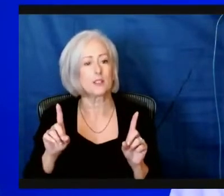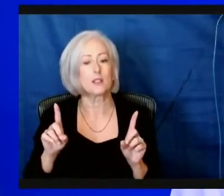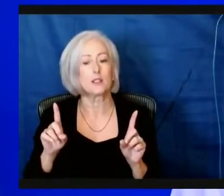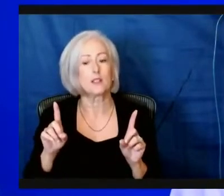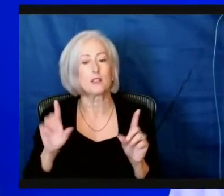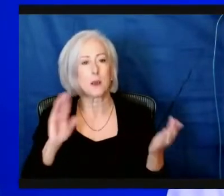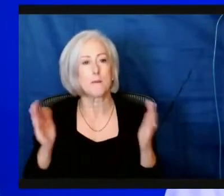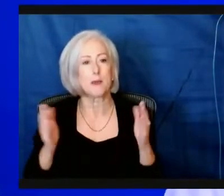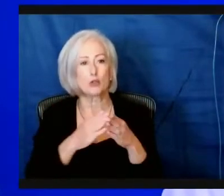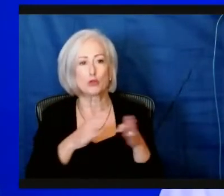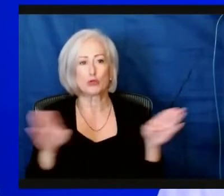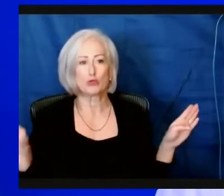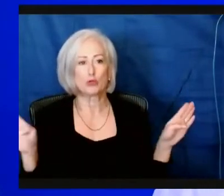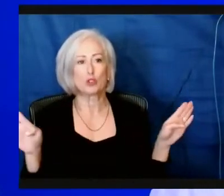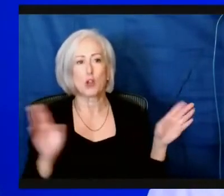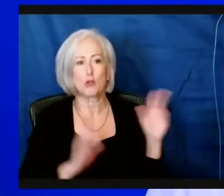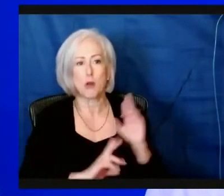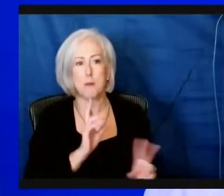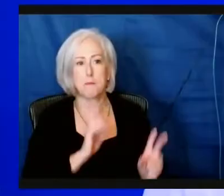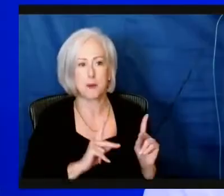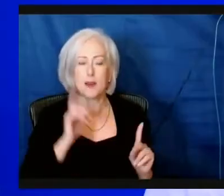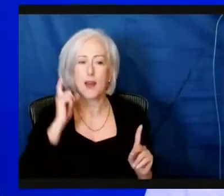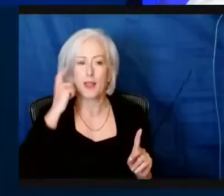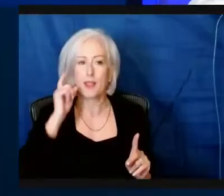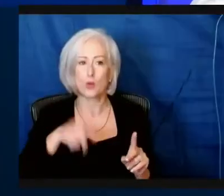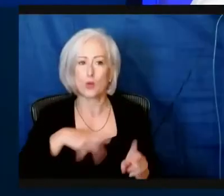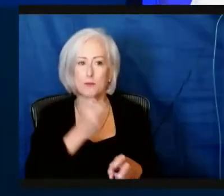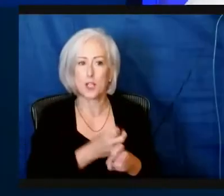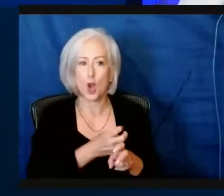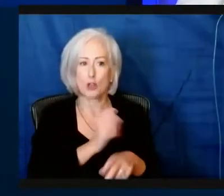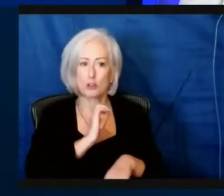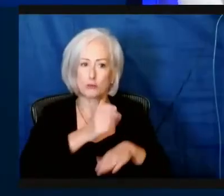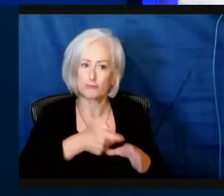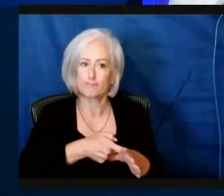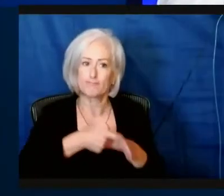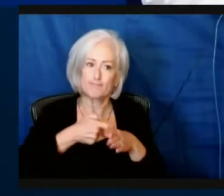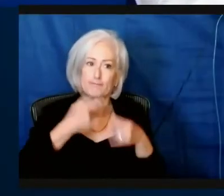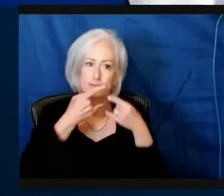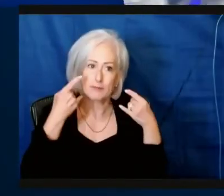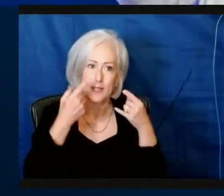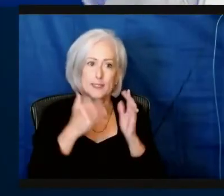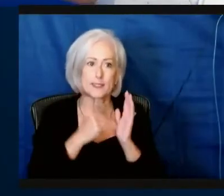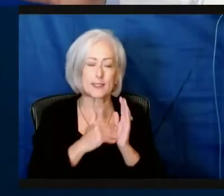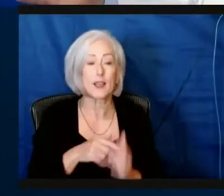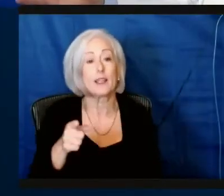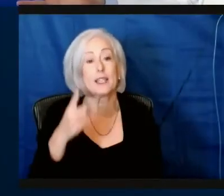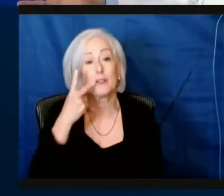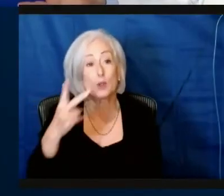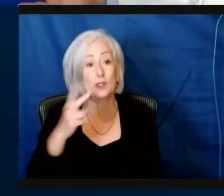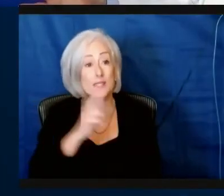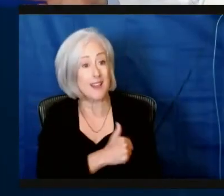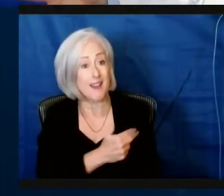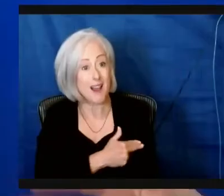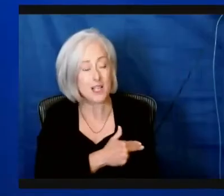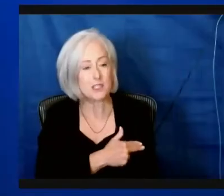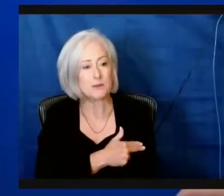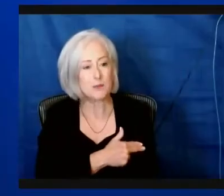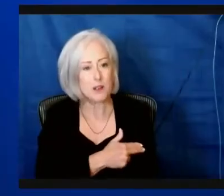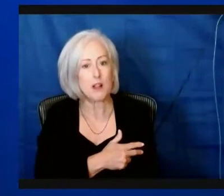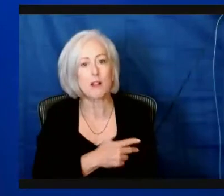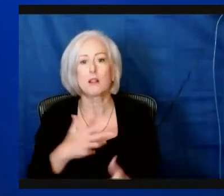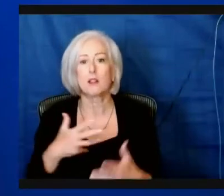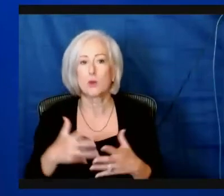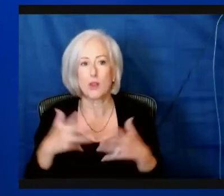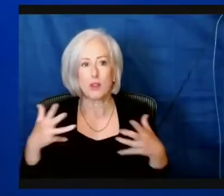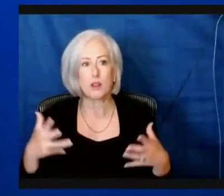think it's going to be difficult to institute that. Yeah, and I think the key will be is if you start seeing hospitals under a lot of stress again, like we did last December. That's